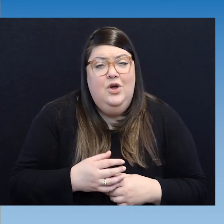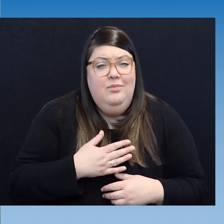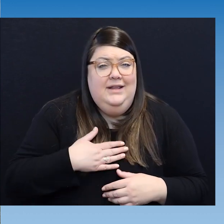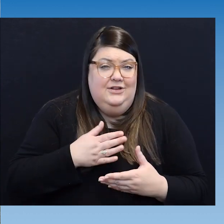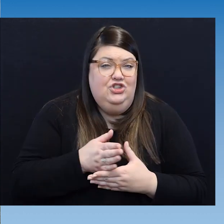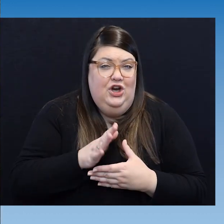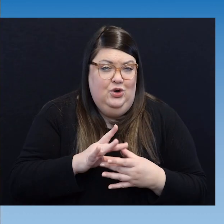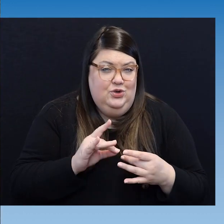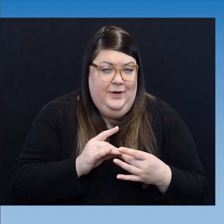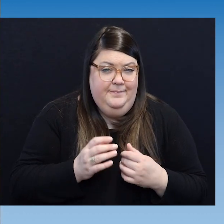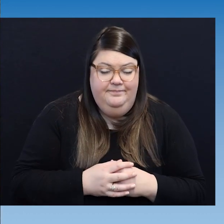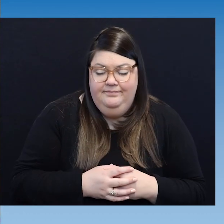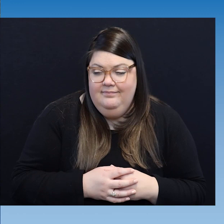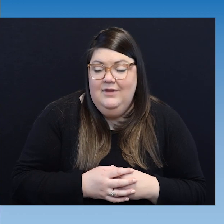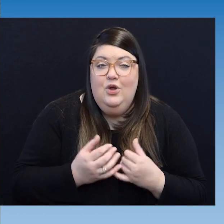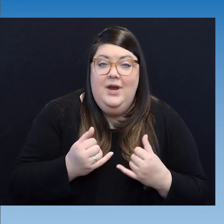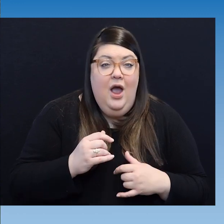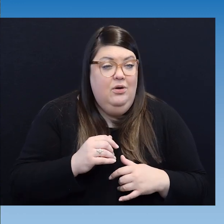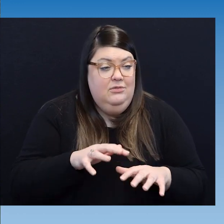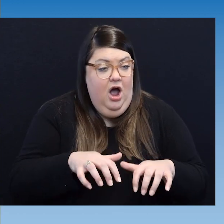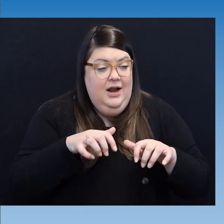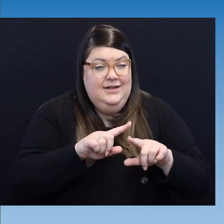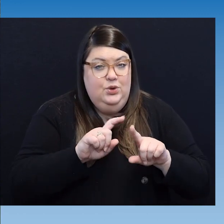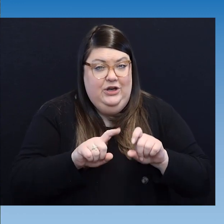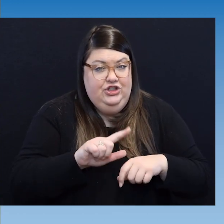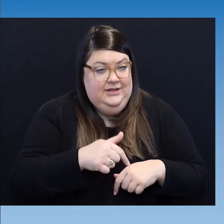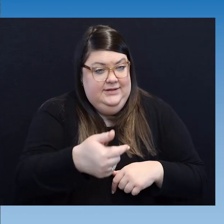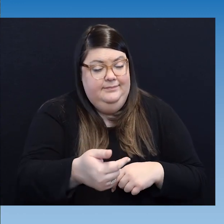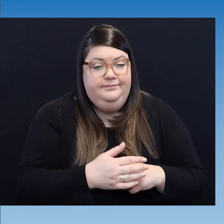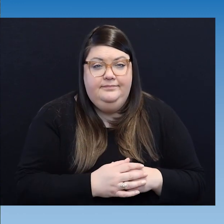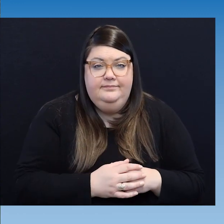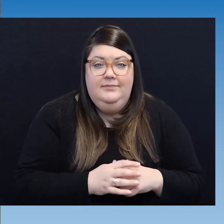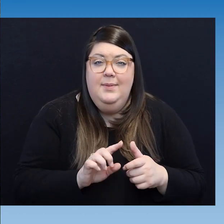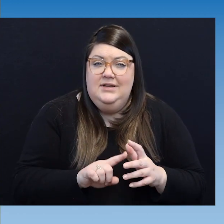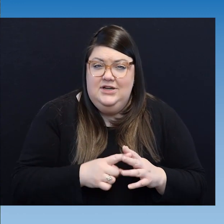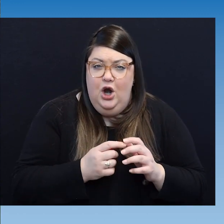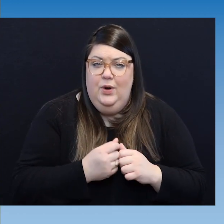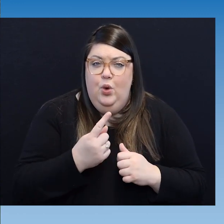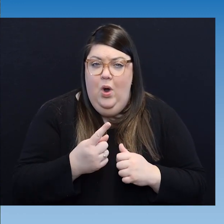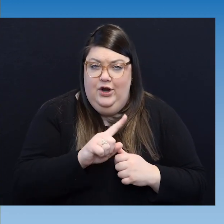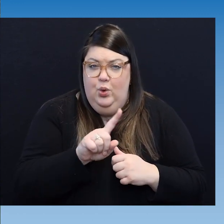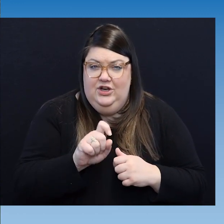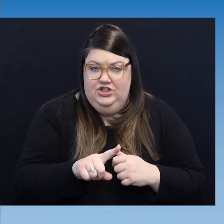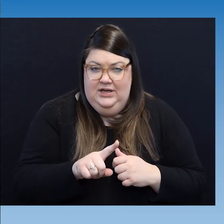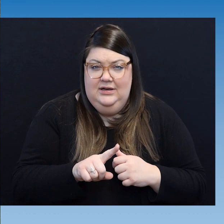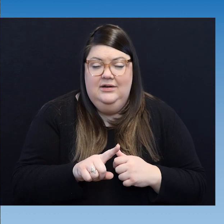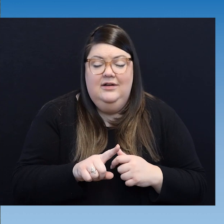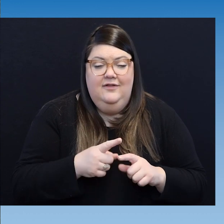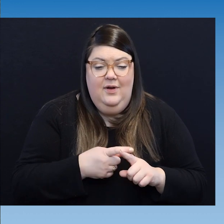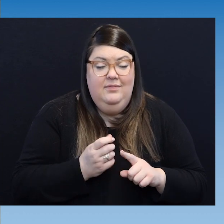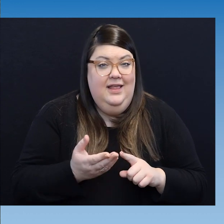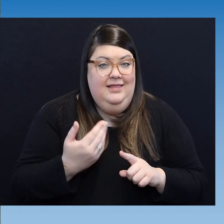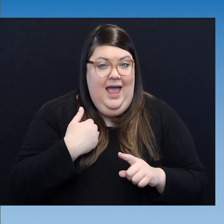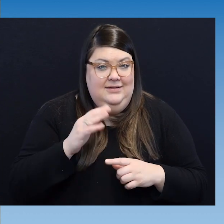please share your story. So I'm going to turn to audience questions, and I'm actually going to start with one that came up at the last